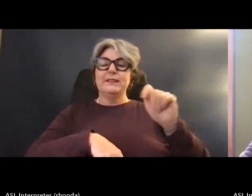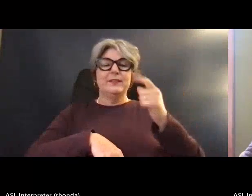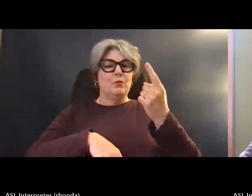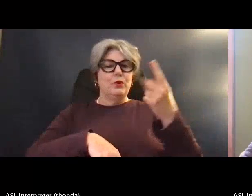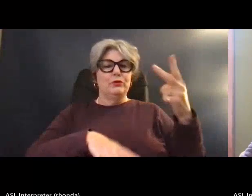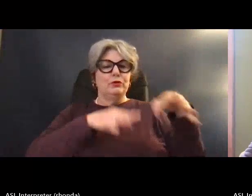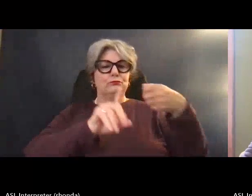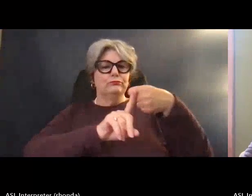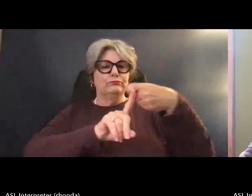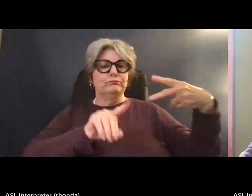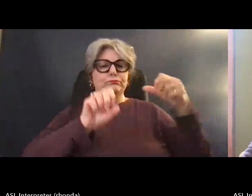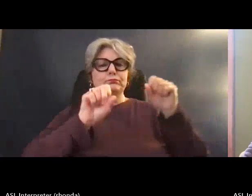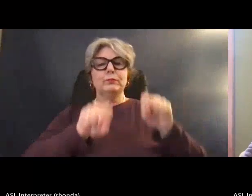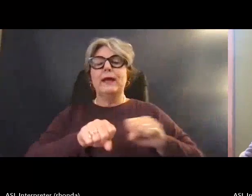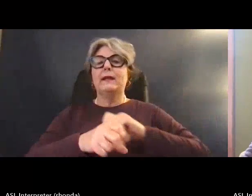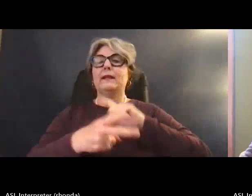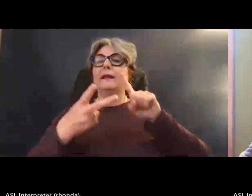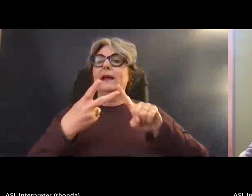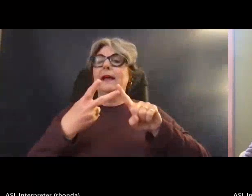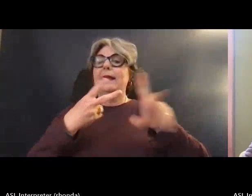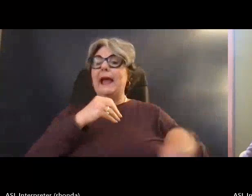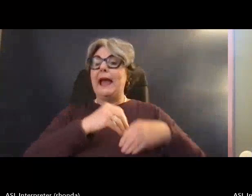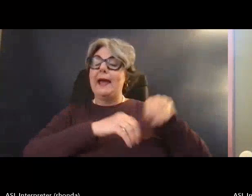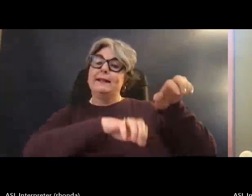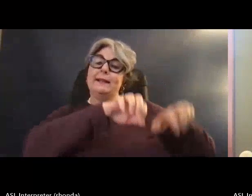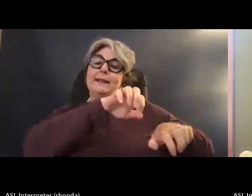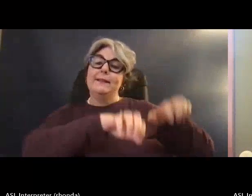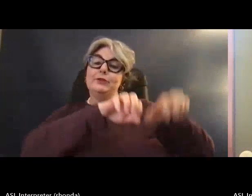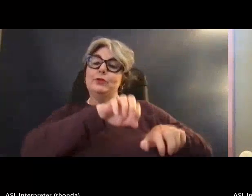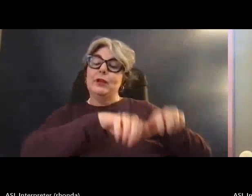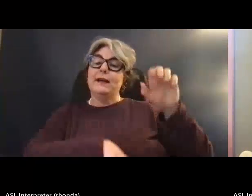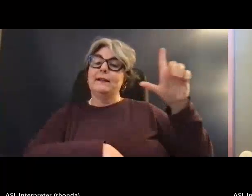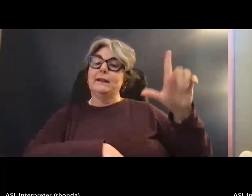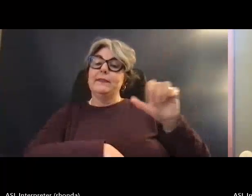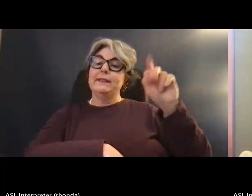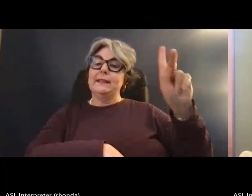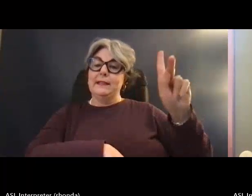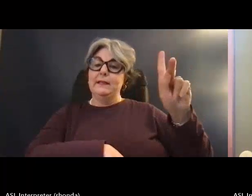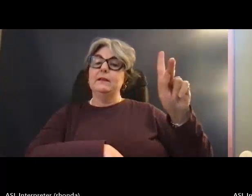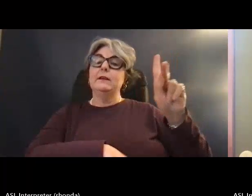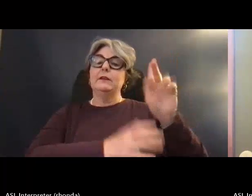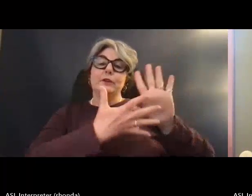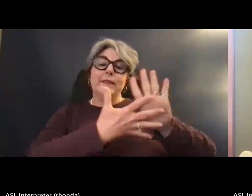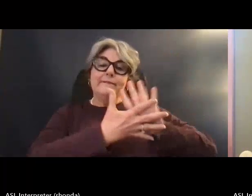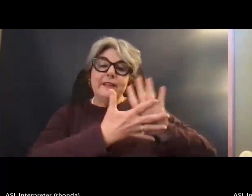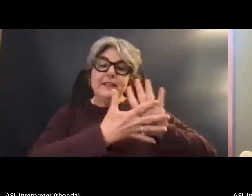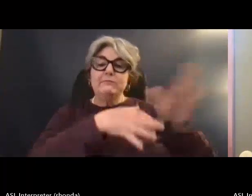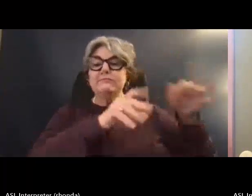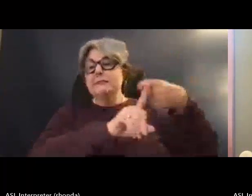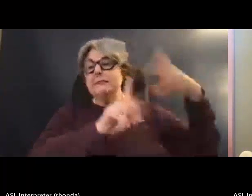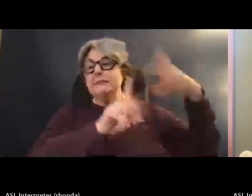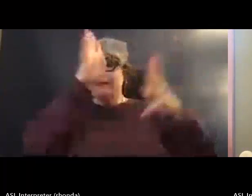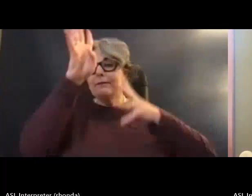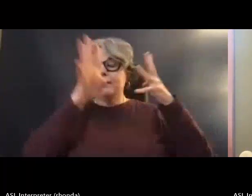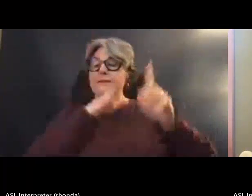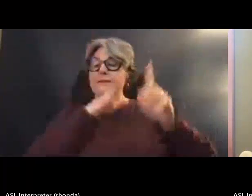describe? And I also love if you could put in the chat sort of the link to those videos that talk about the innovation